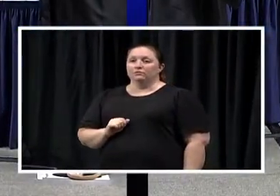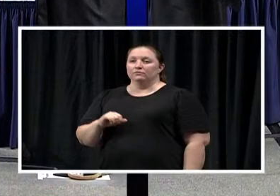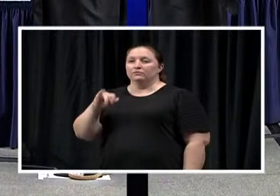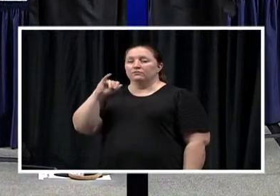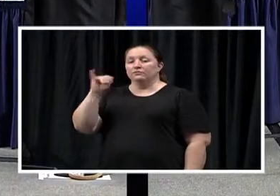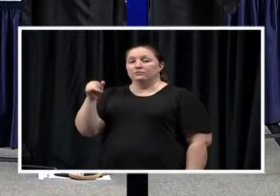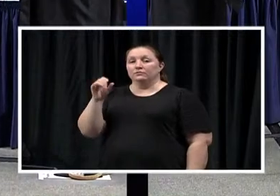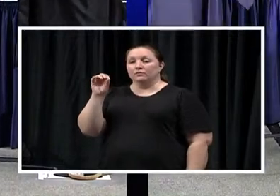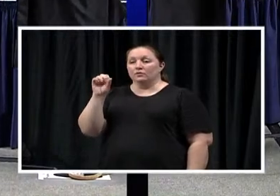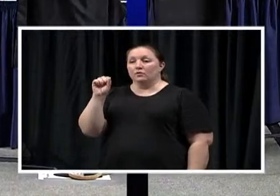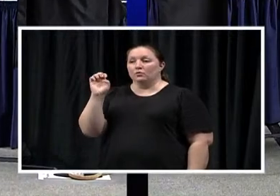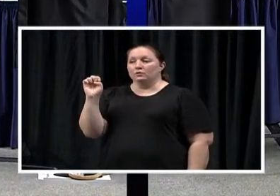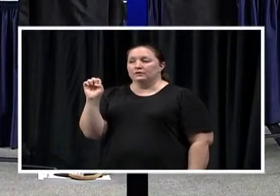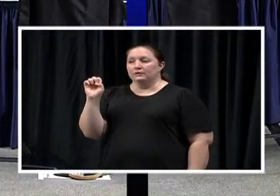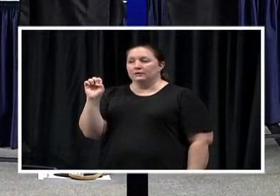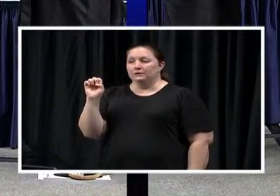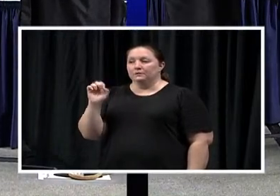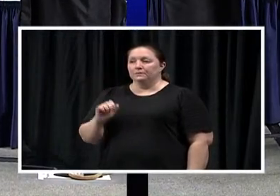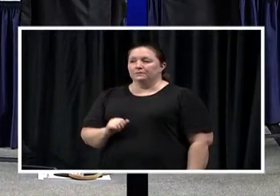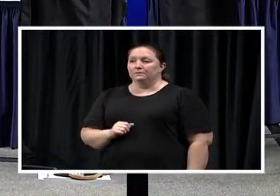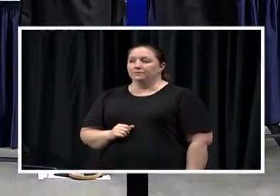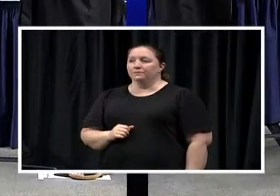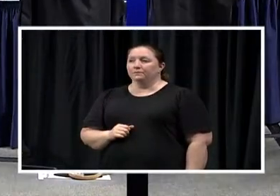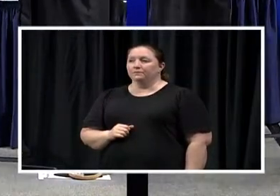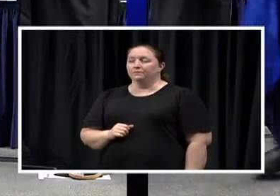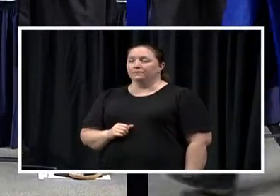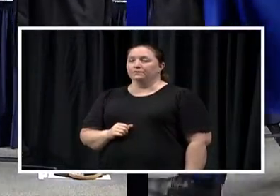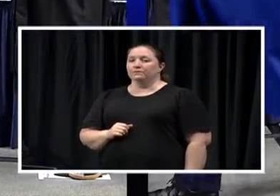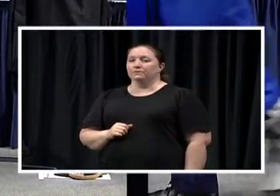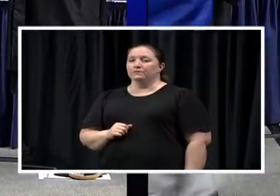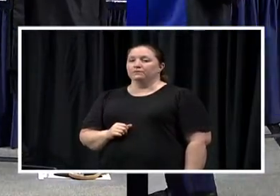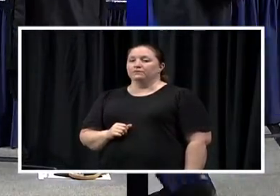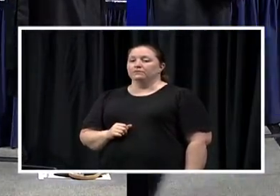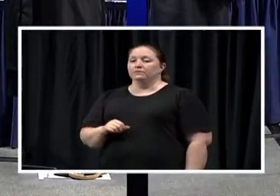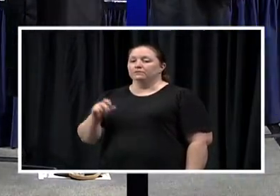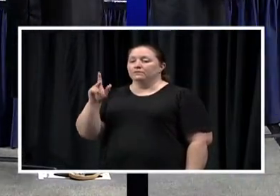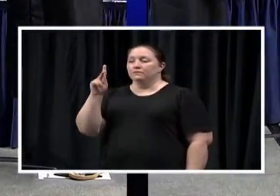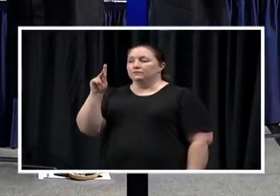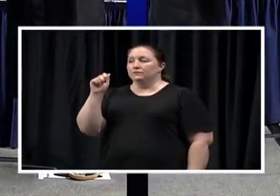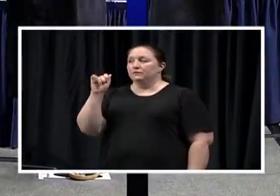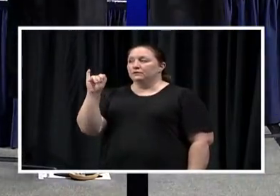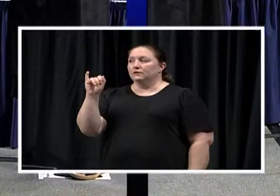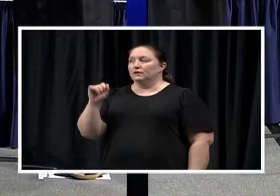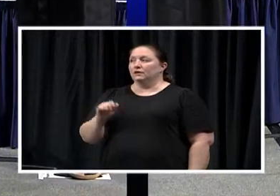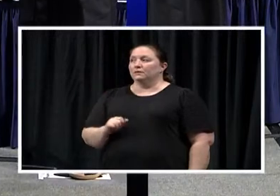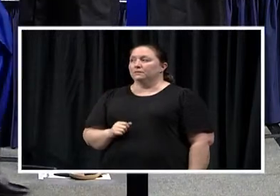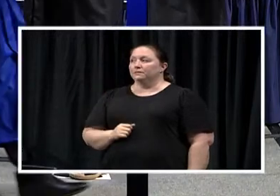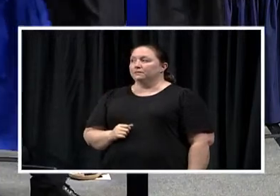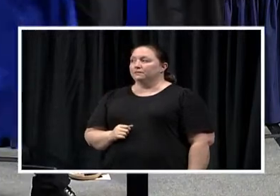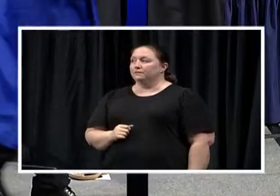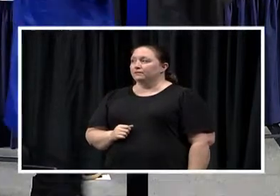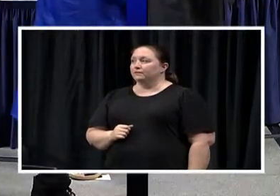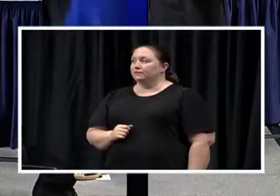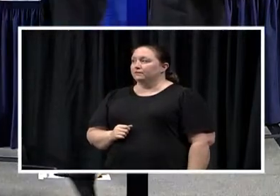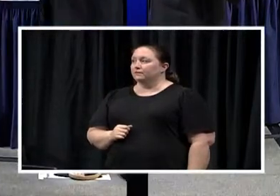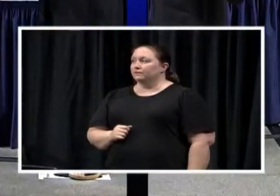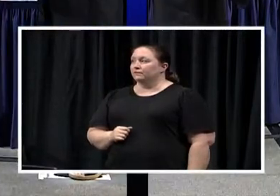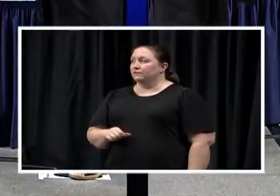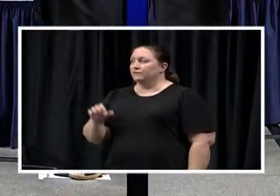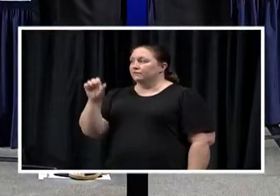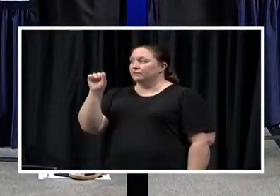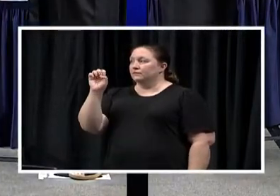Jose Indalecio Angelo Urbina. Kai John Aoki.